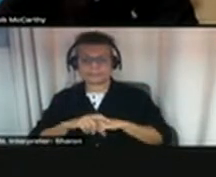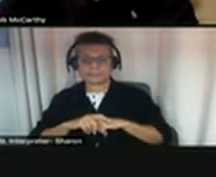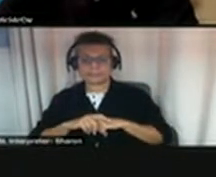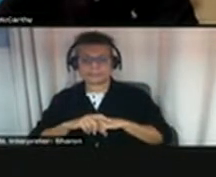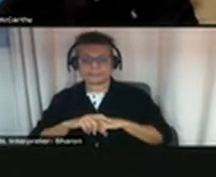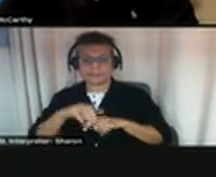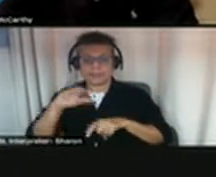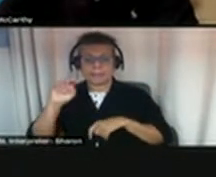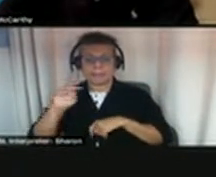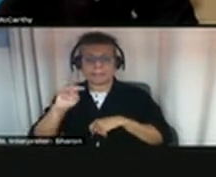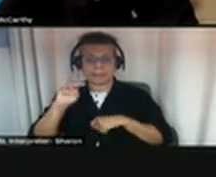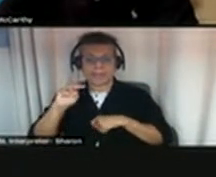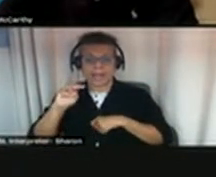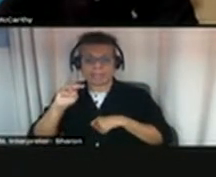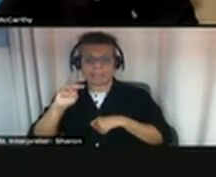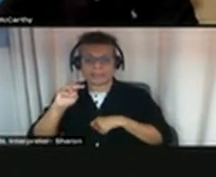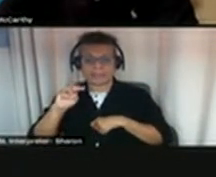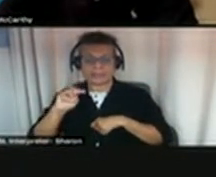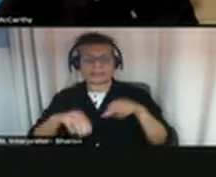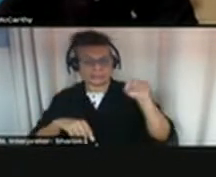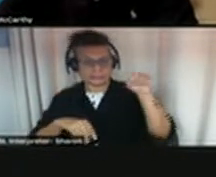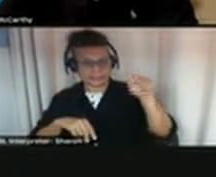Mr. McCarthy. Yes.